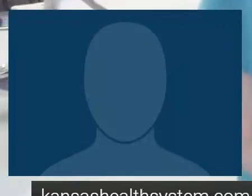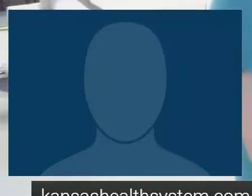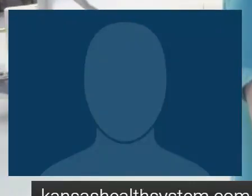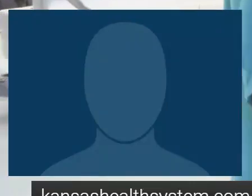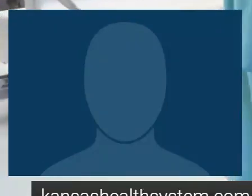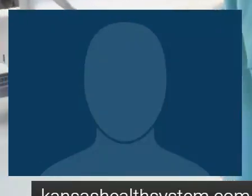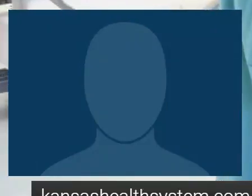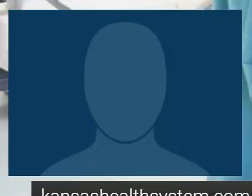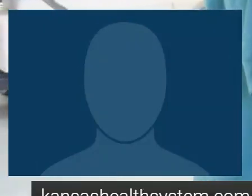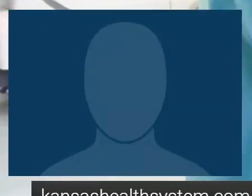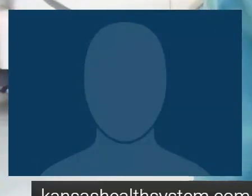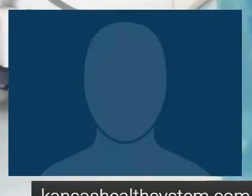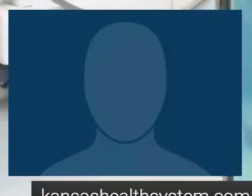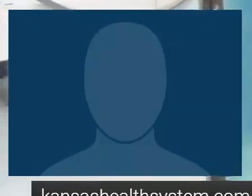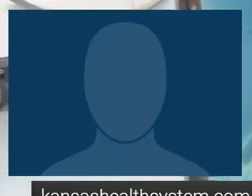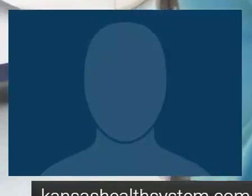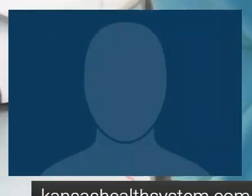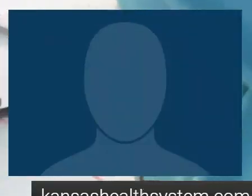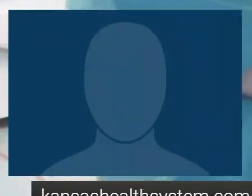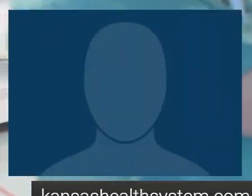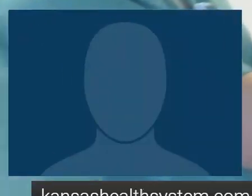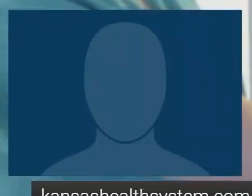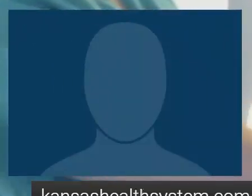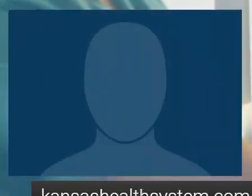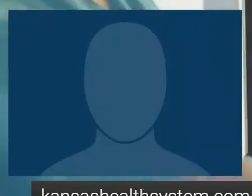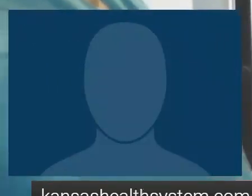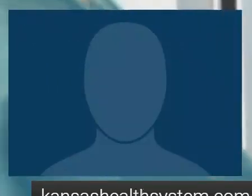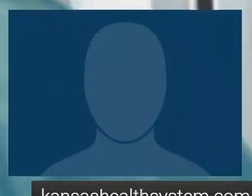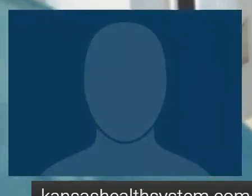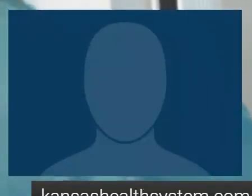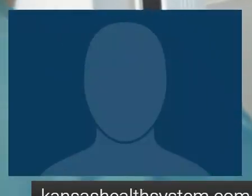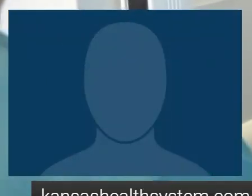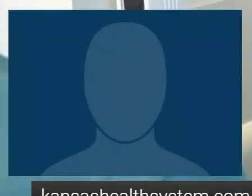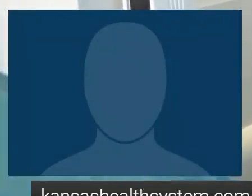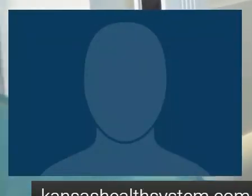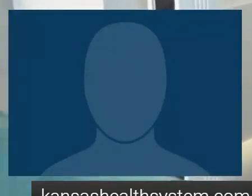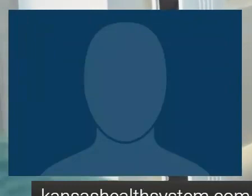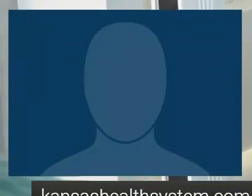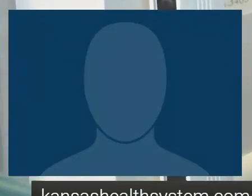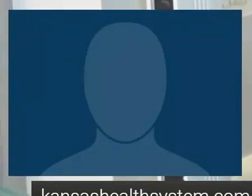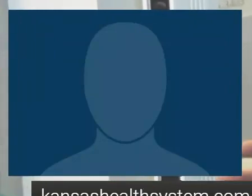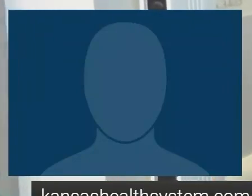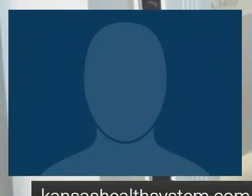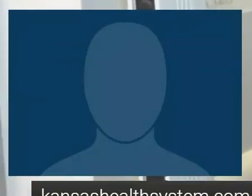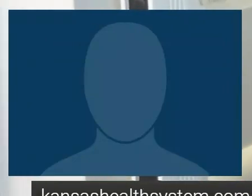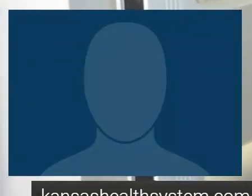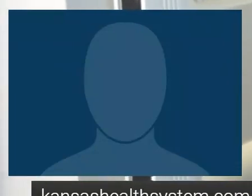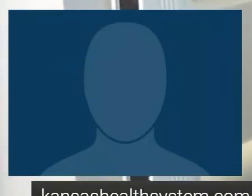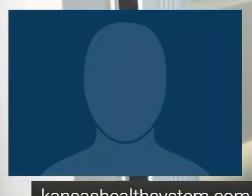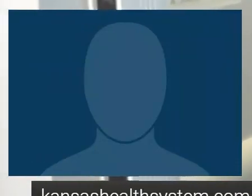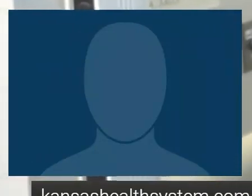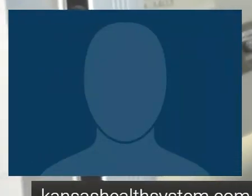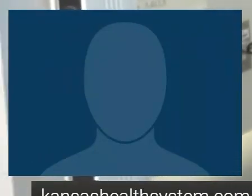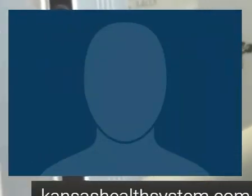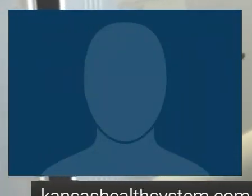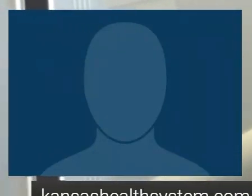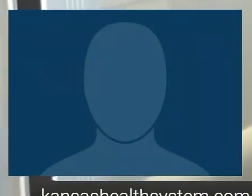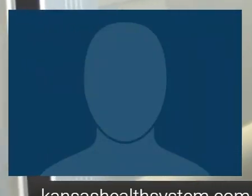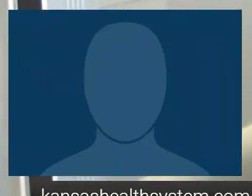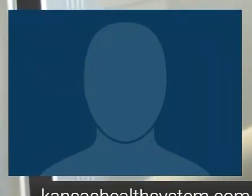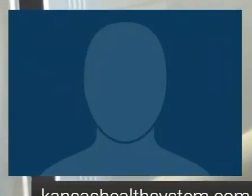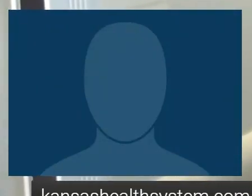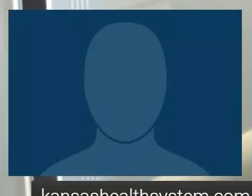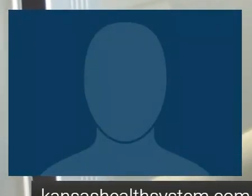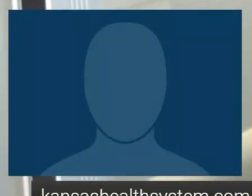good candidate to refer for this? So Evelyn has been having this tremor for almost around